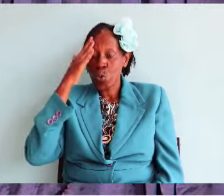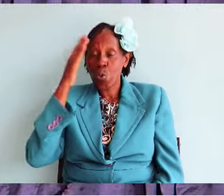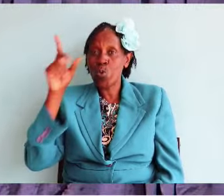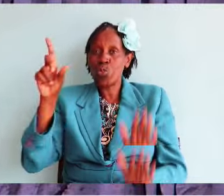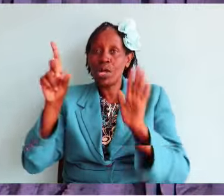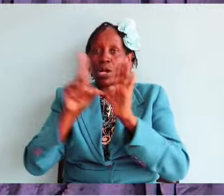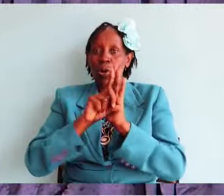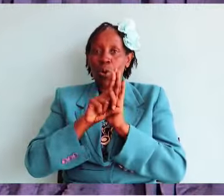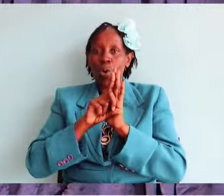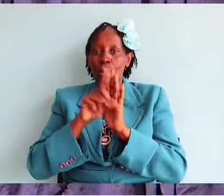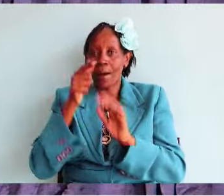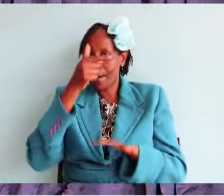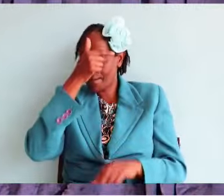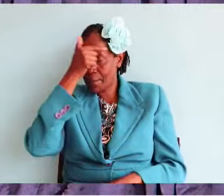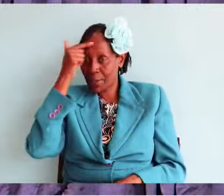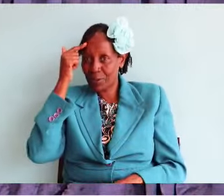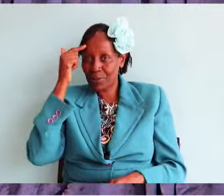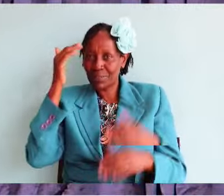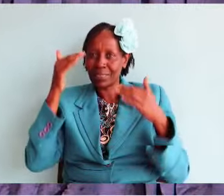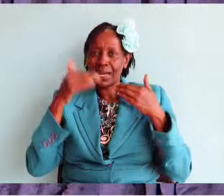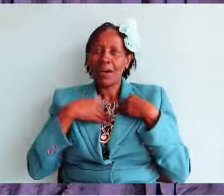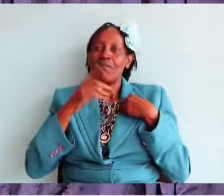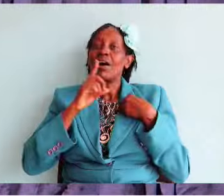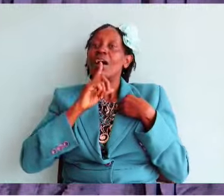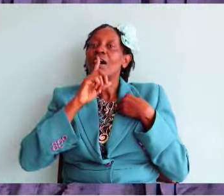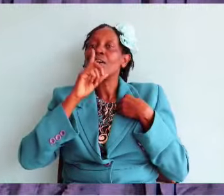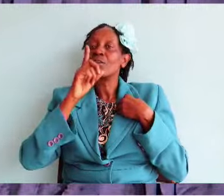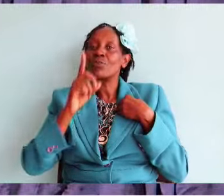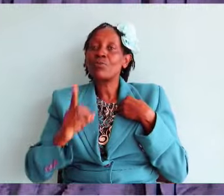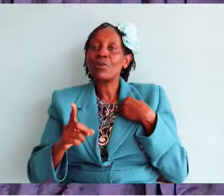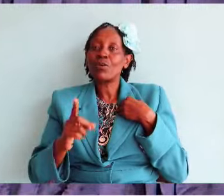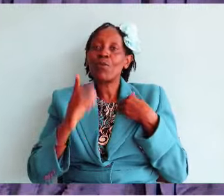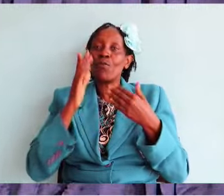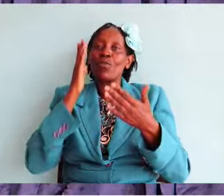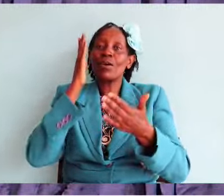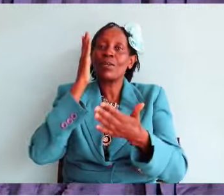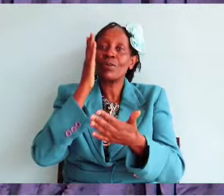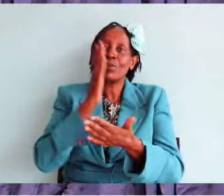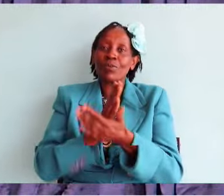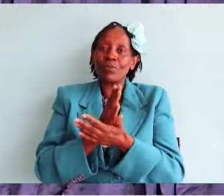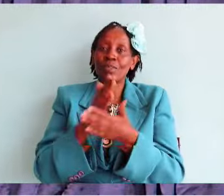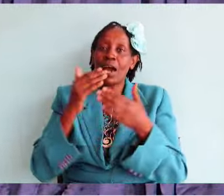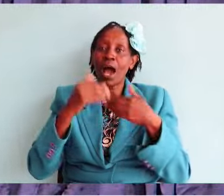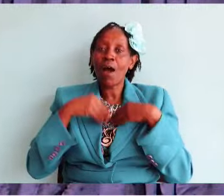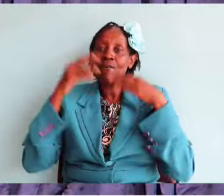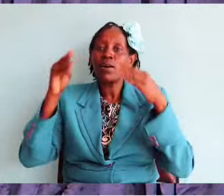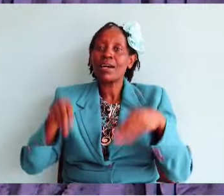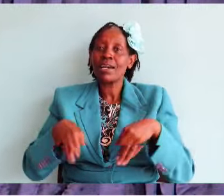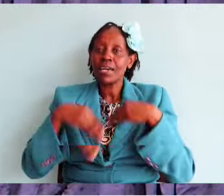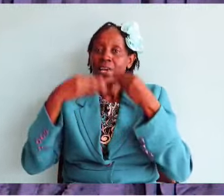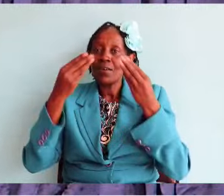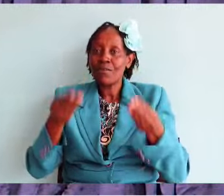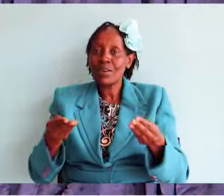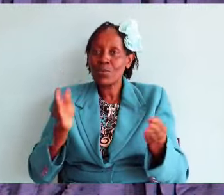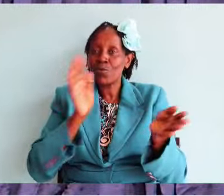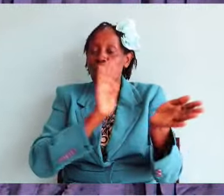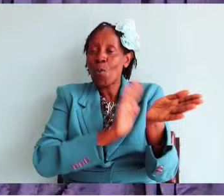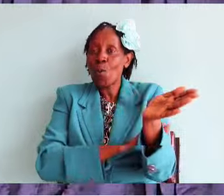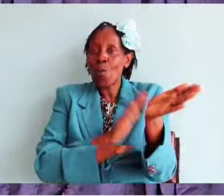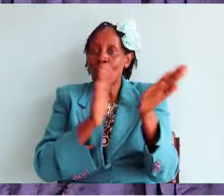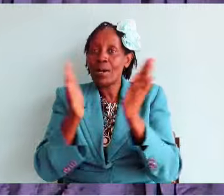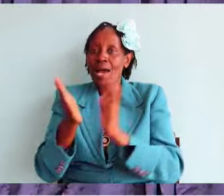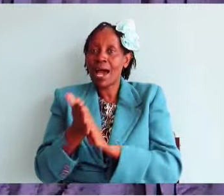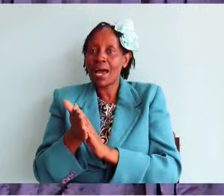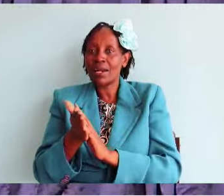because he has already assured them of the fact that he has given the Midianite into their own hands, as you see in verse